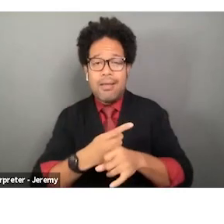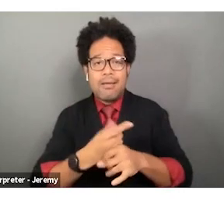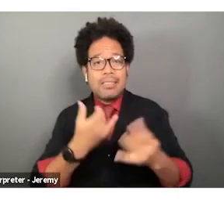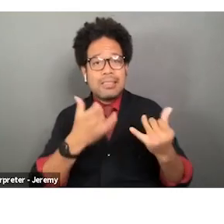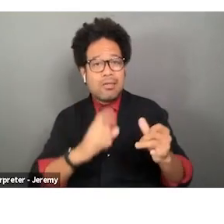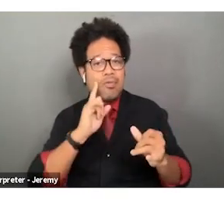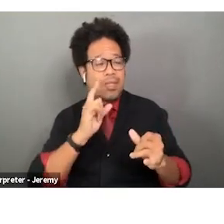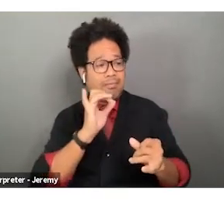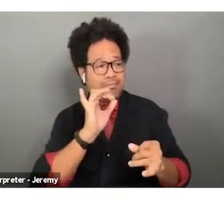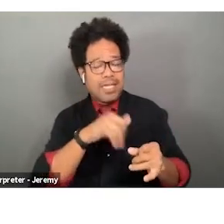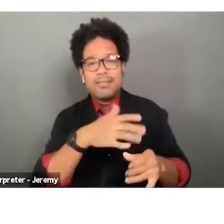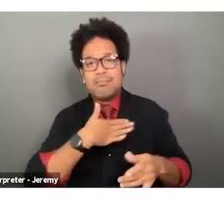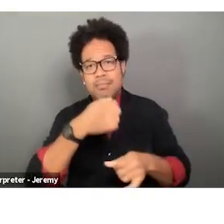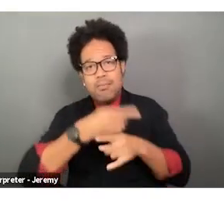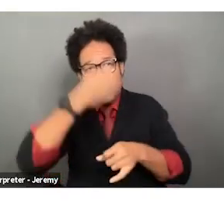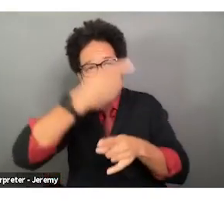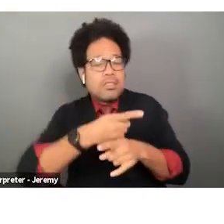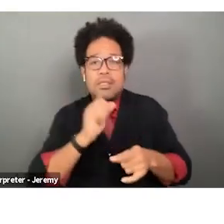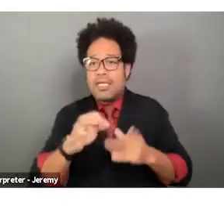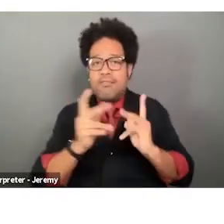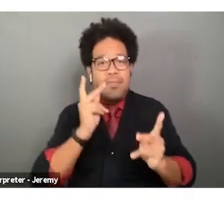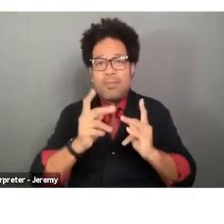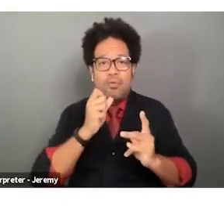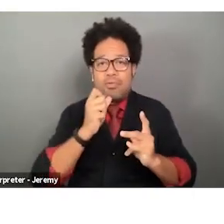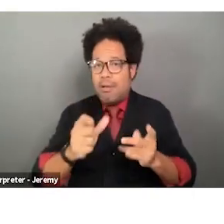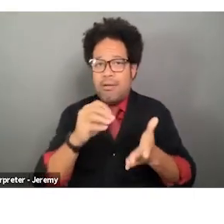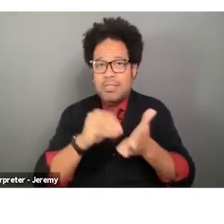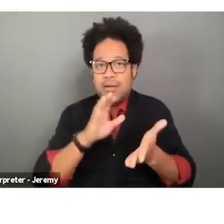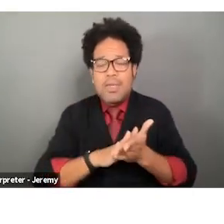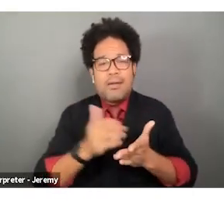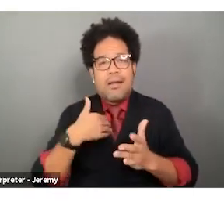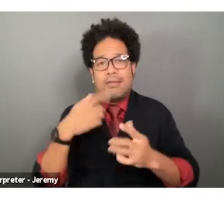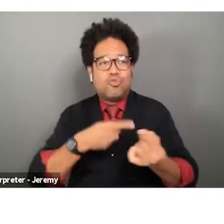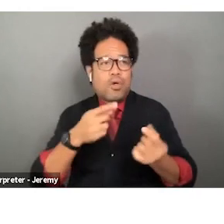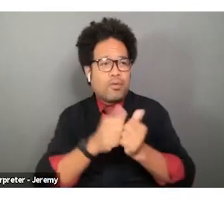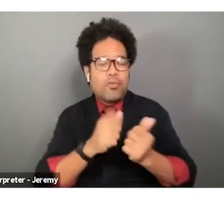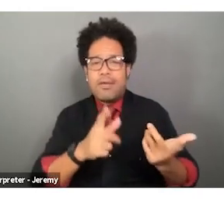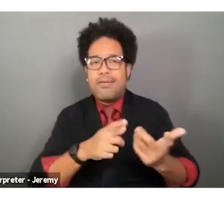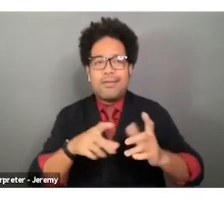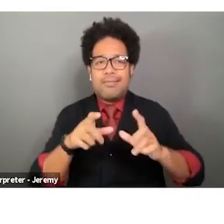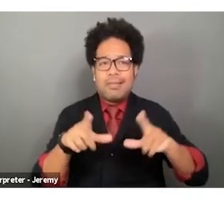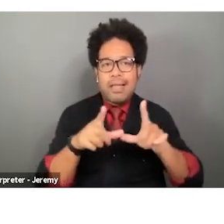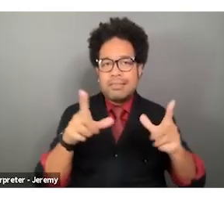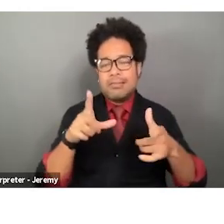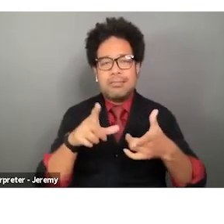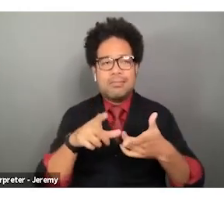looking for work, if people are undocumented and having issues with licenses, if people are having issues with anything that's tied to